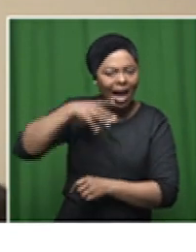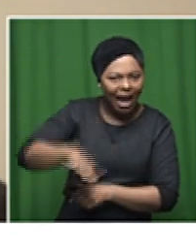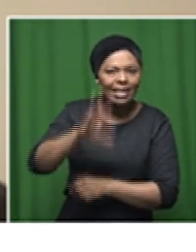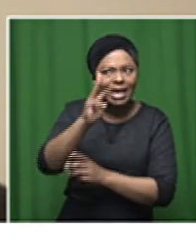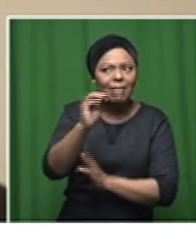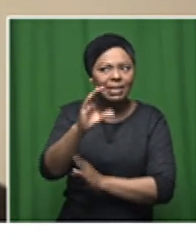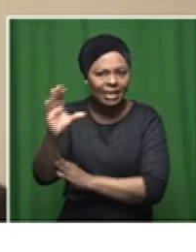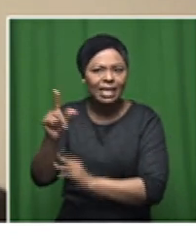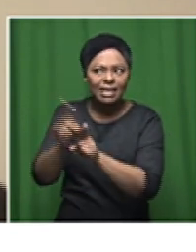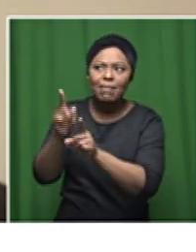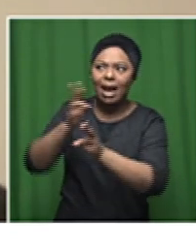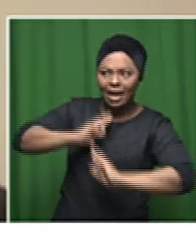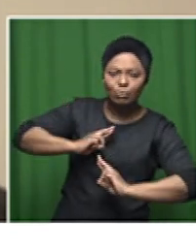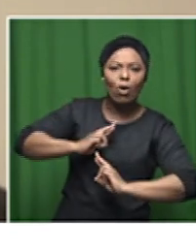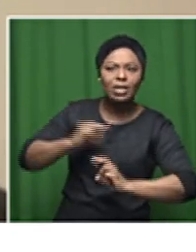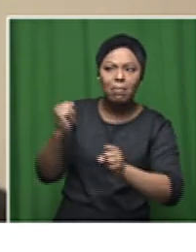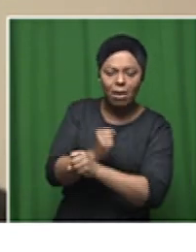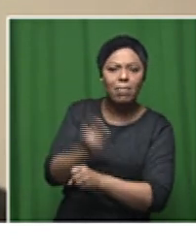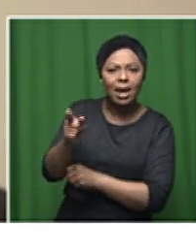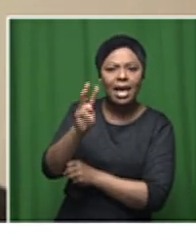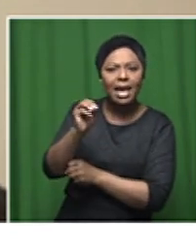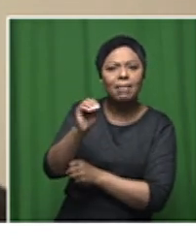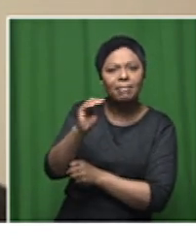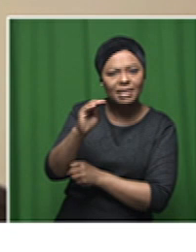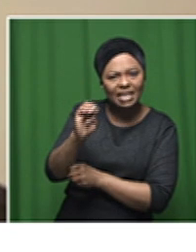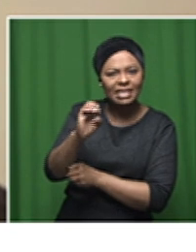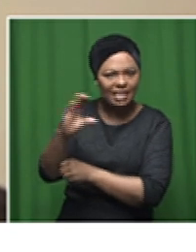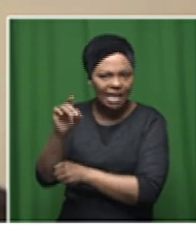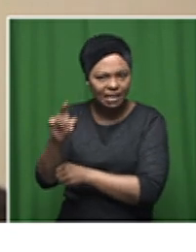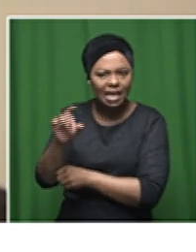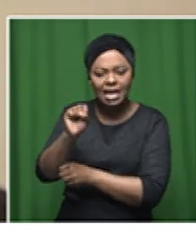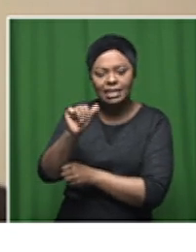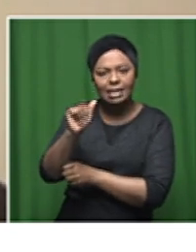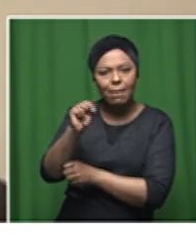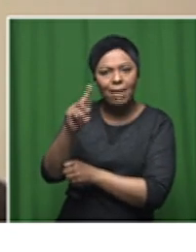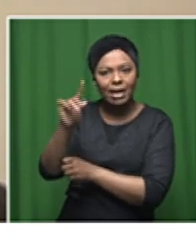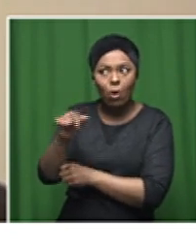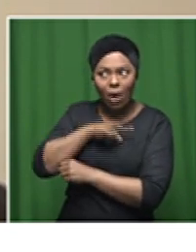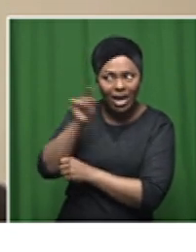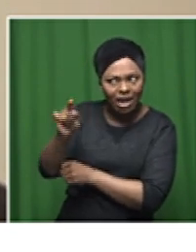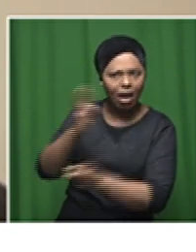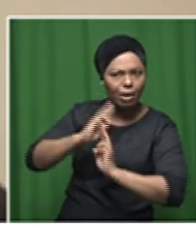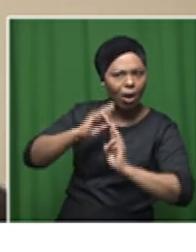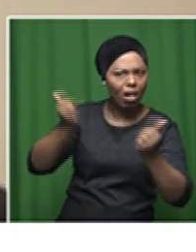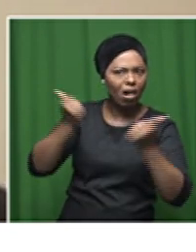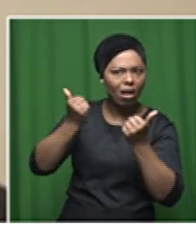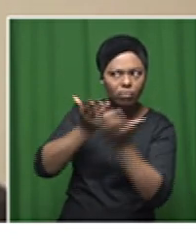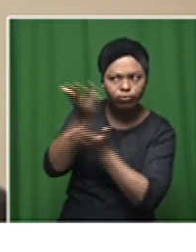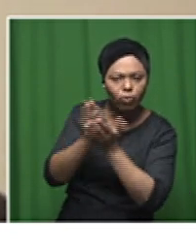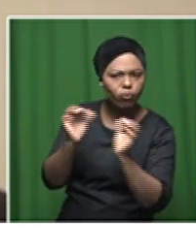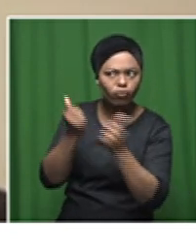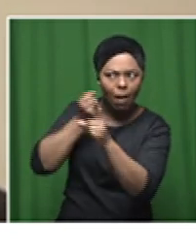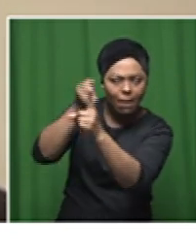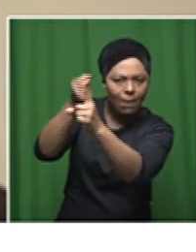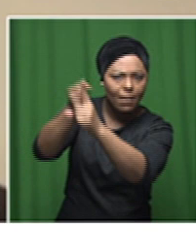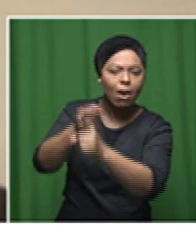to respond like what MEC Sambasa does. Most of the MECs, we have to ask them, we have to dig them, we have to